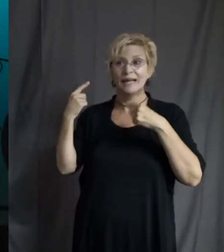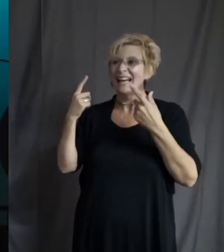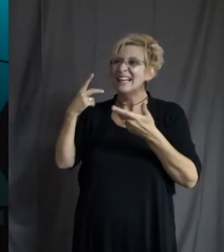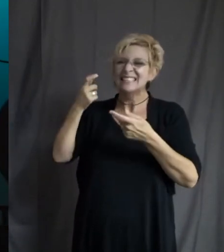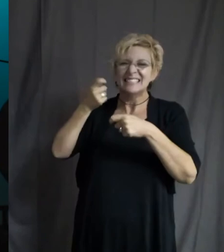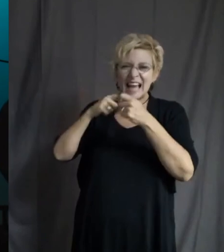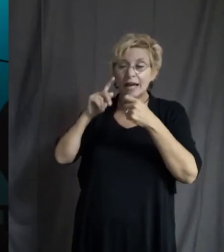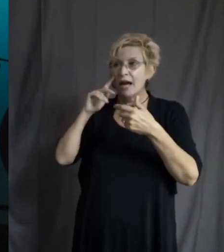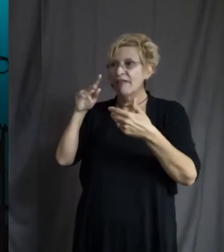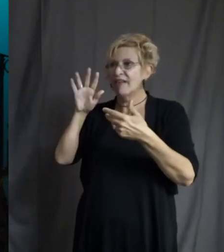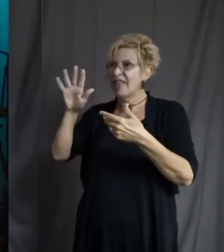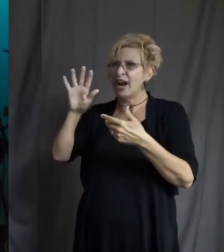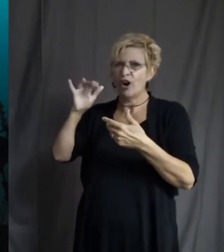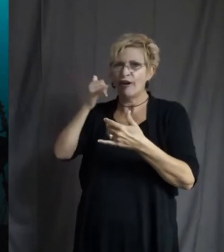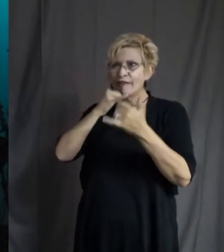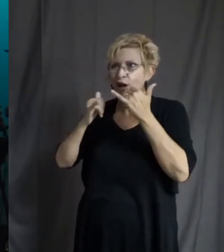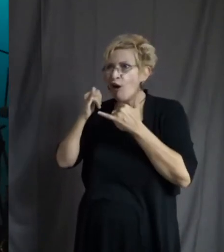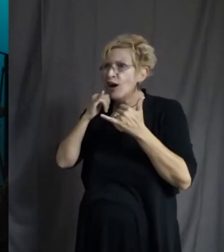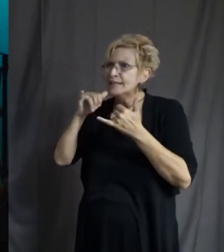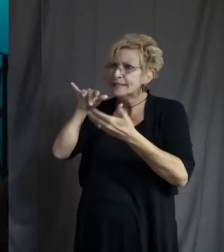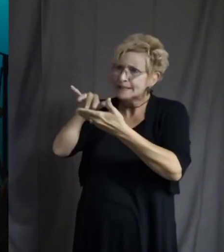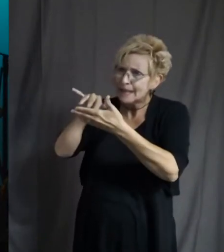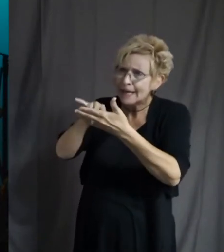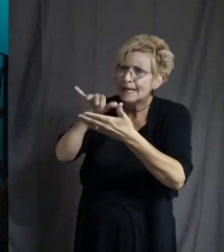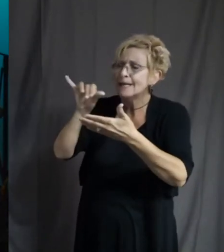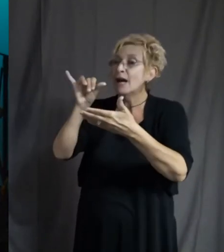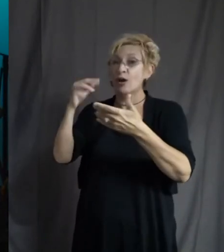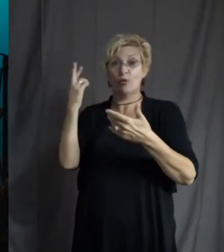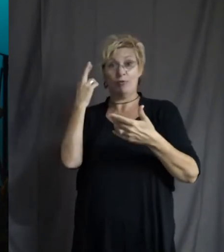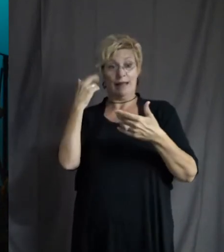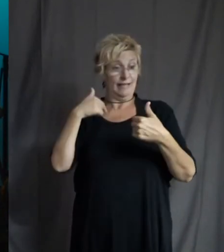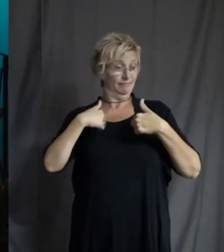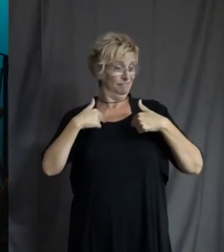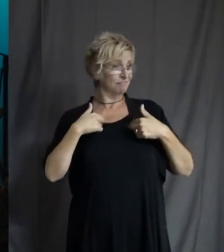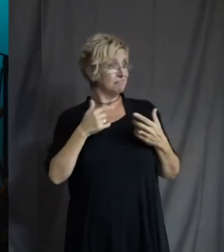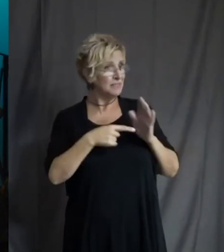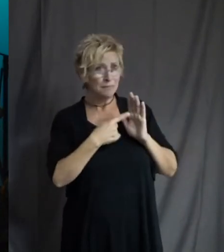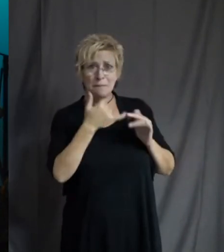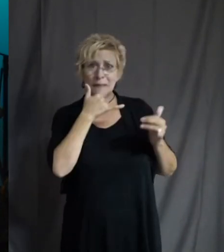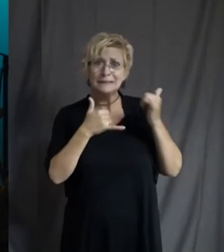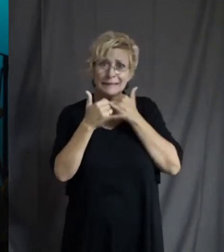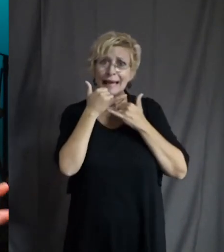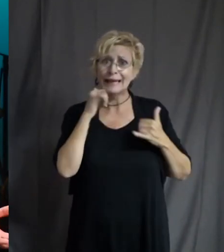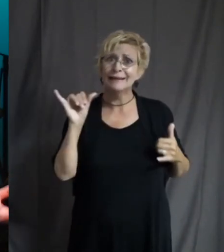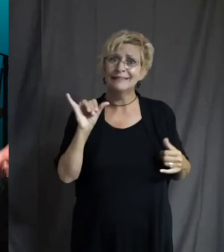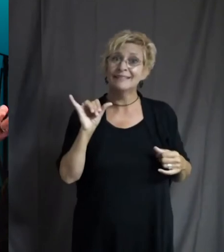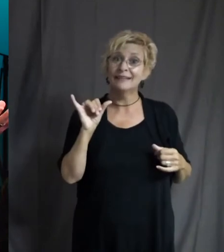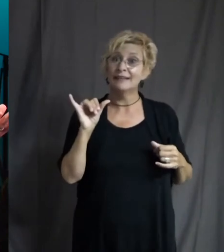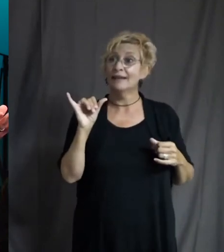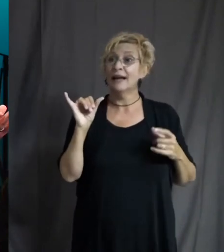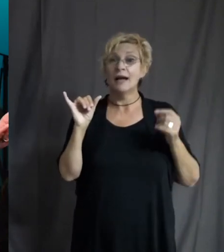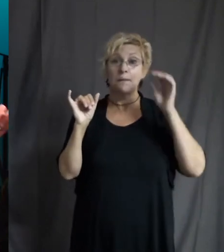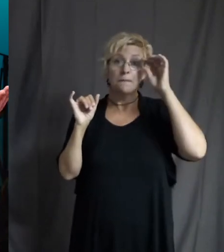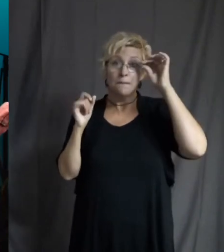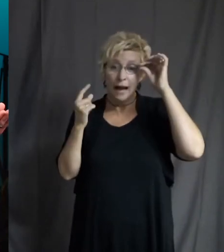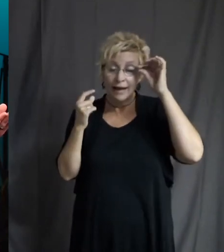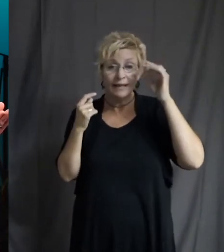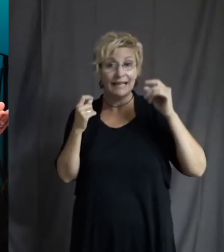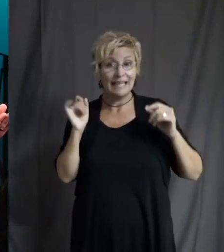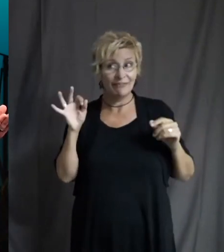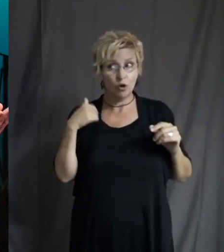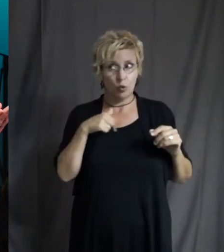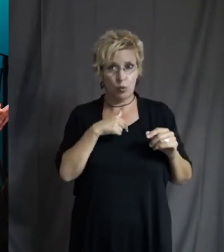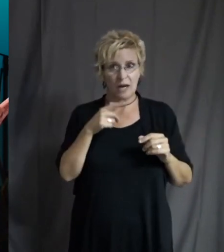their mistakes. And perhaps we make a mistake ourselves when we elevate too